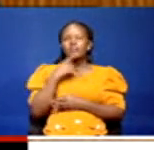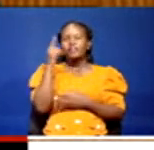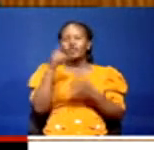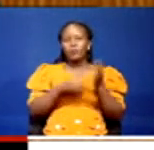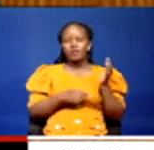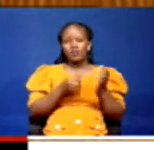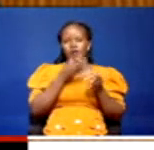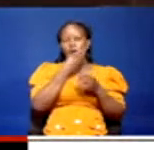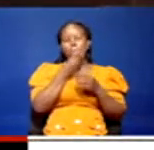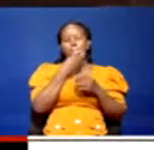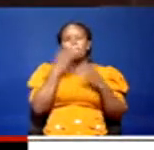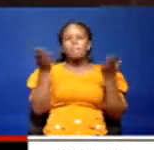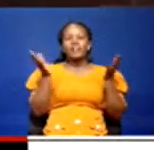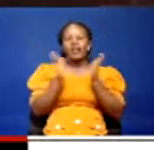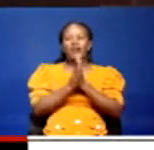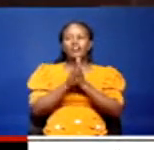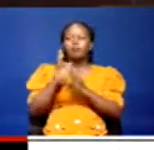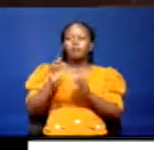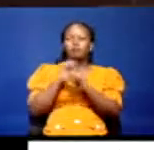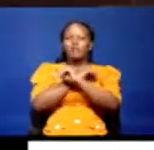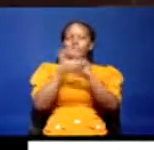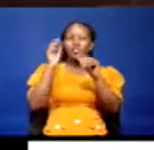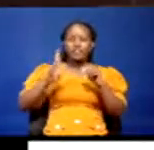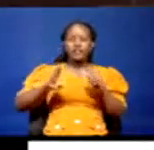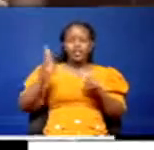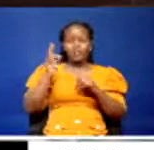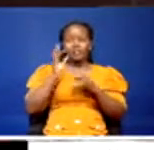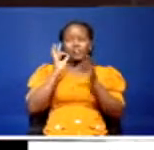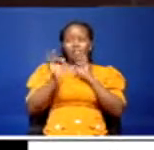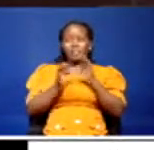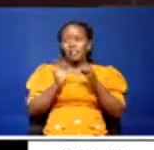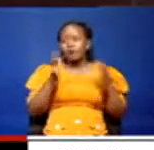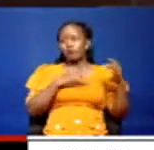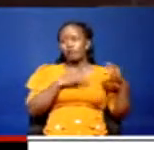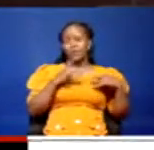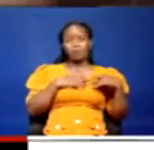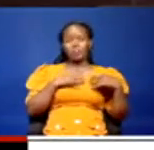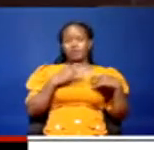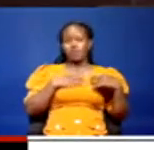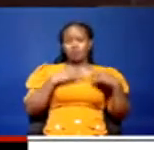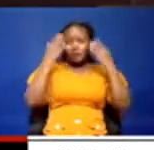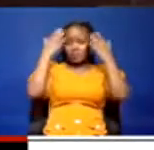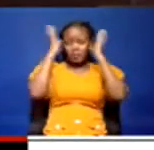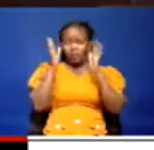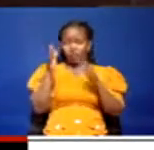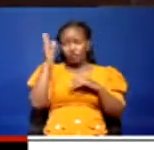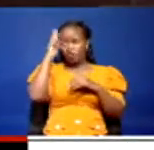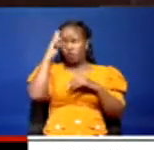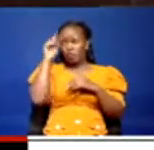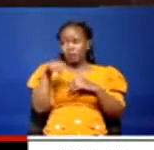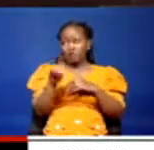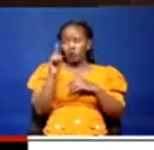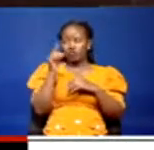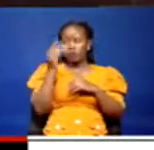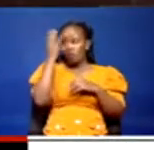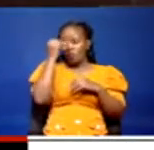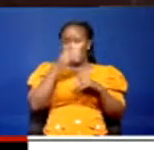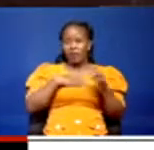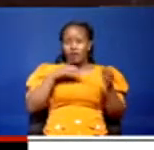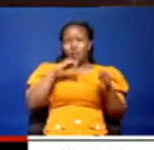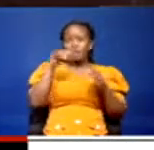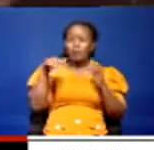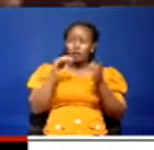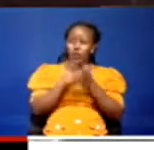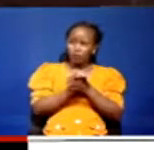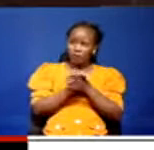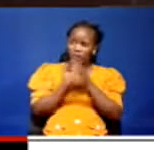president, President Kenyatta, if you can consider. I didn't even remember Mother was not Kenya, by the way, because I'm Jubilee. I did an announcement.